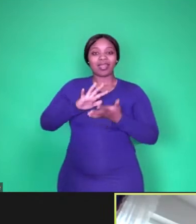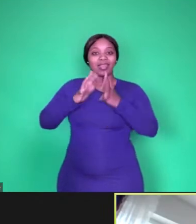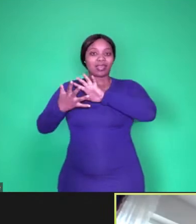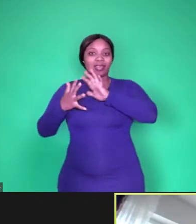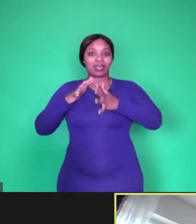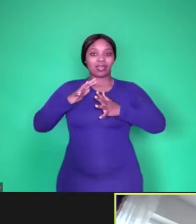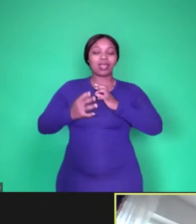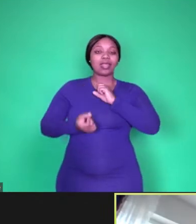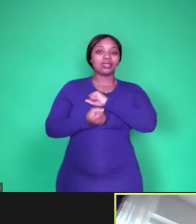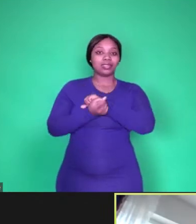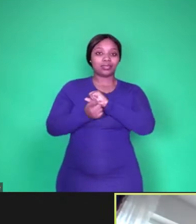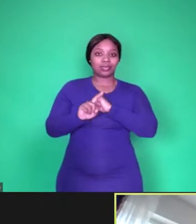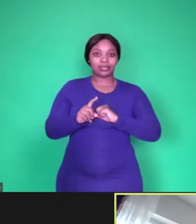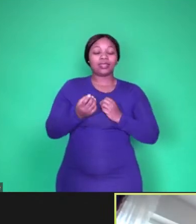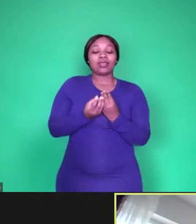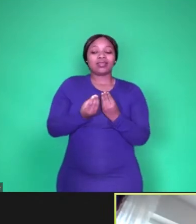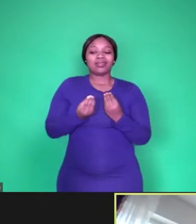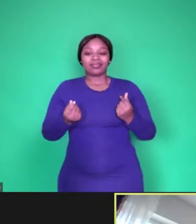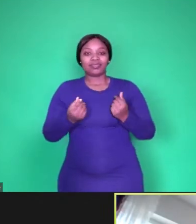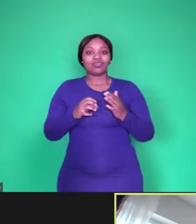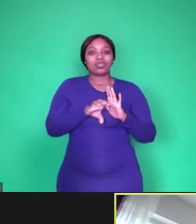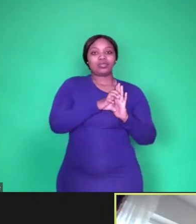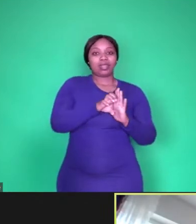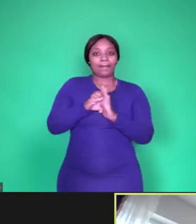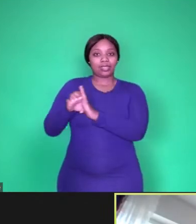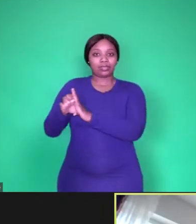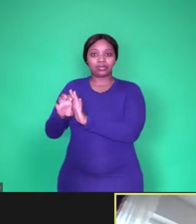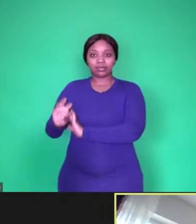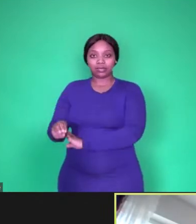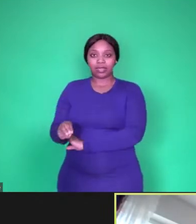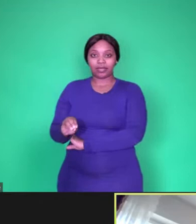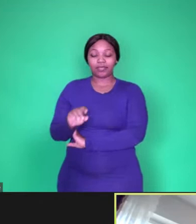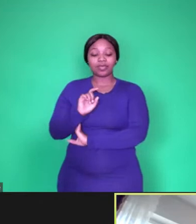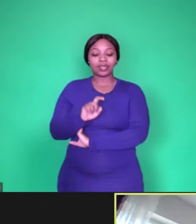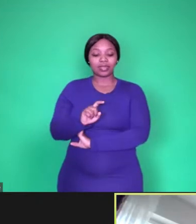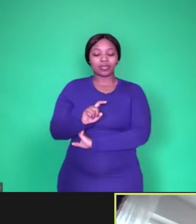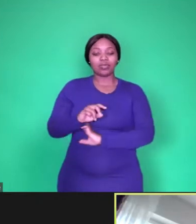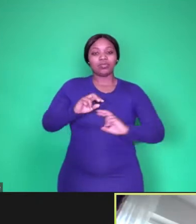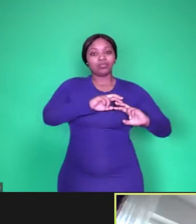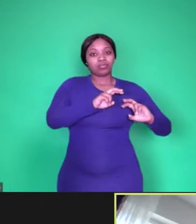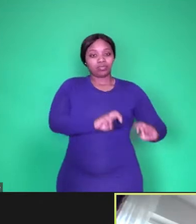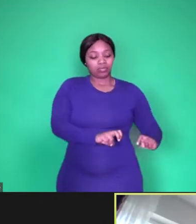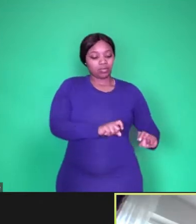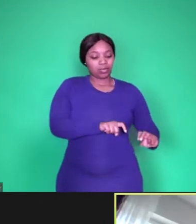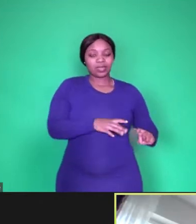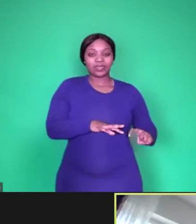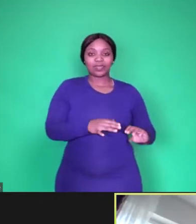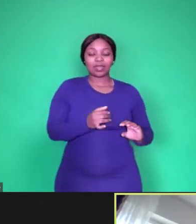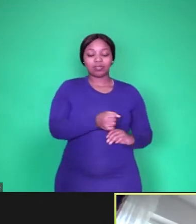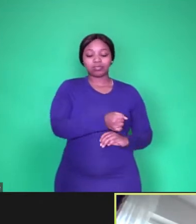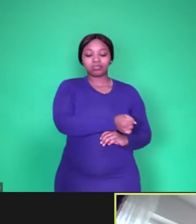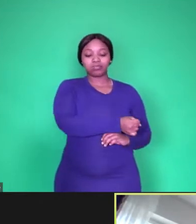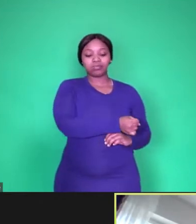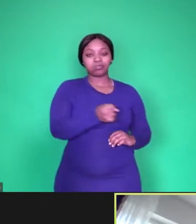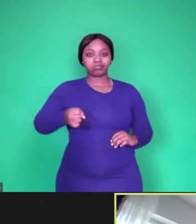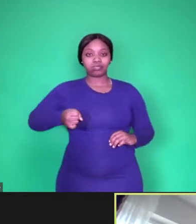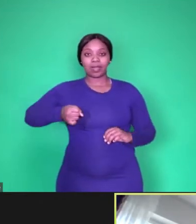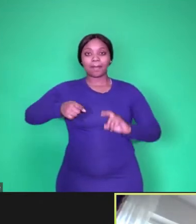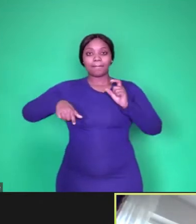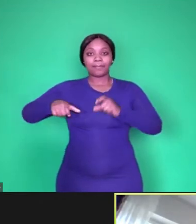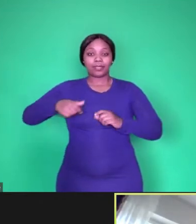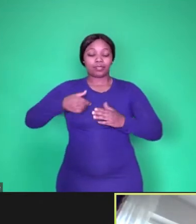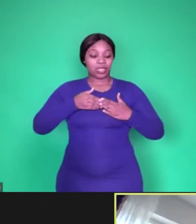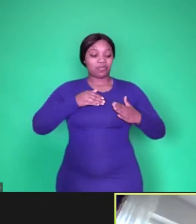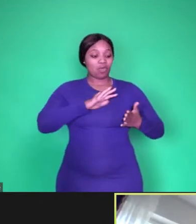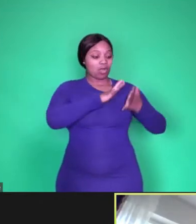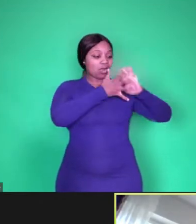And there's quite a few examples of that. And actually that was studying displacement in post-disaster displacement